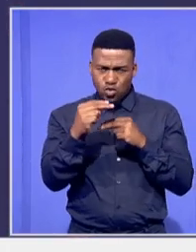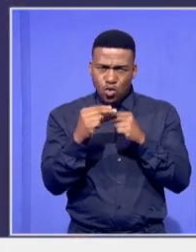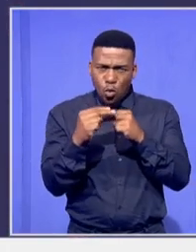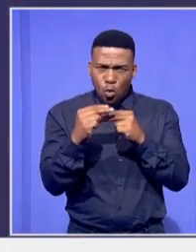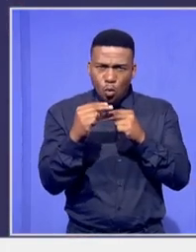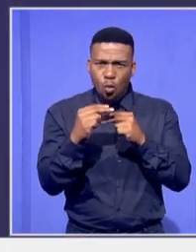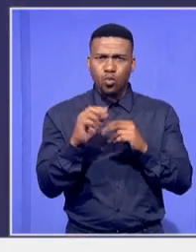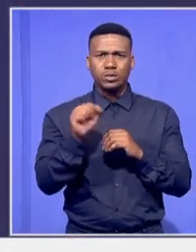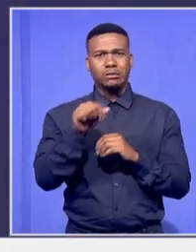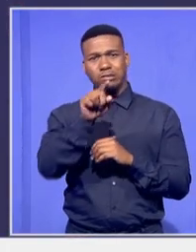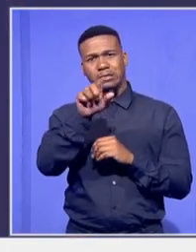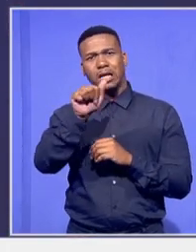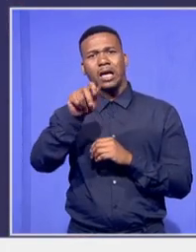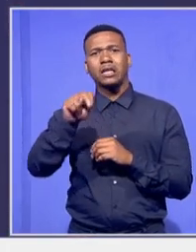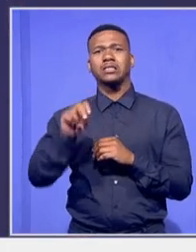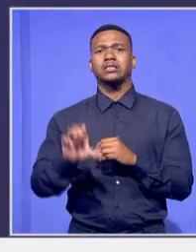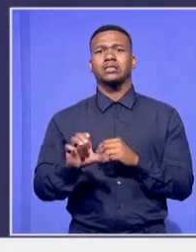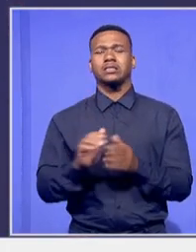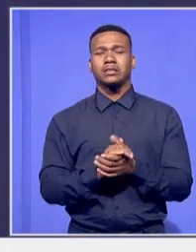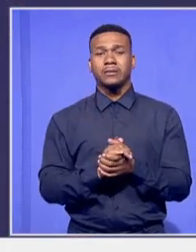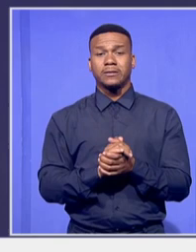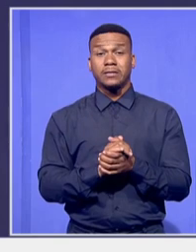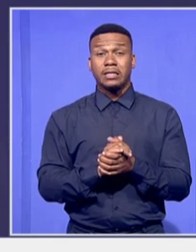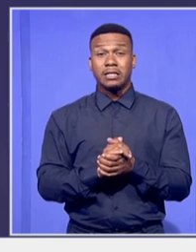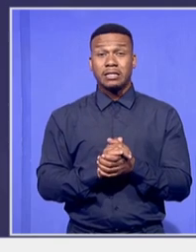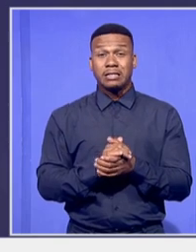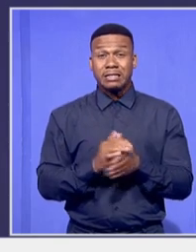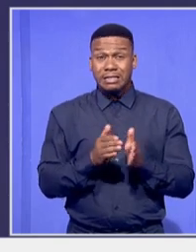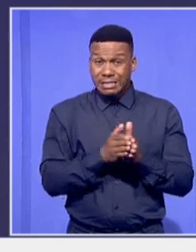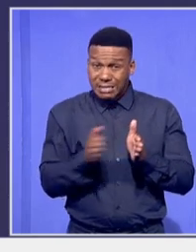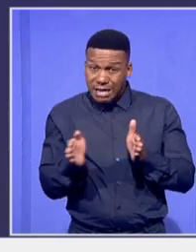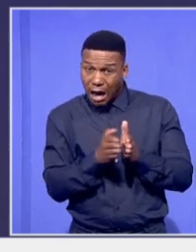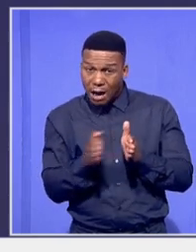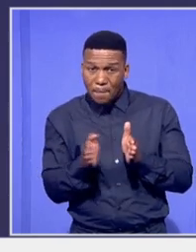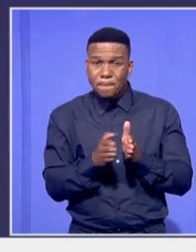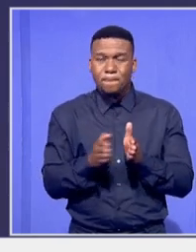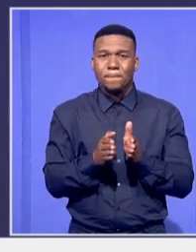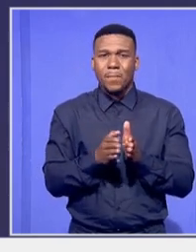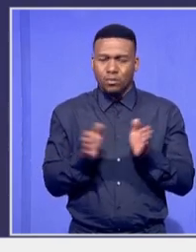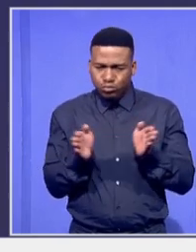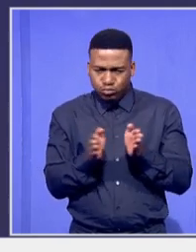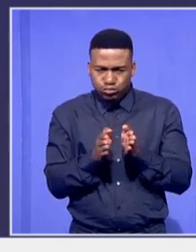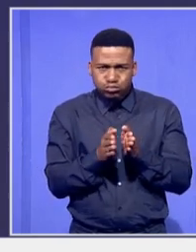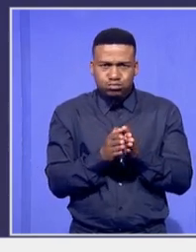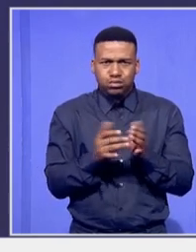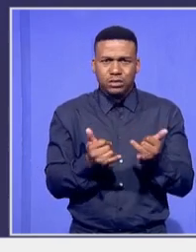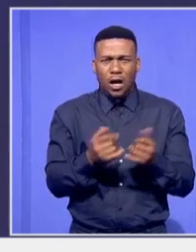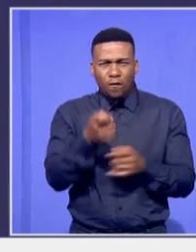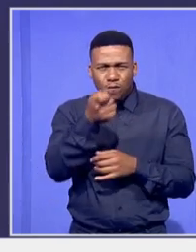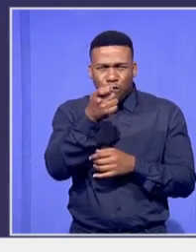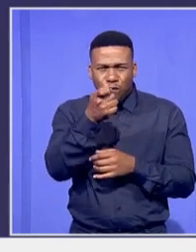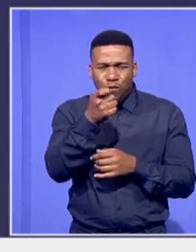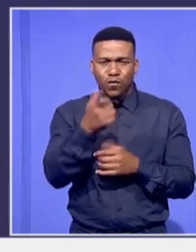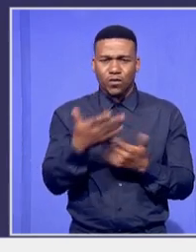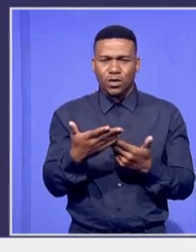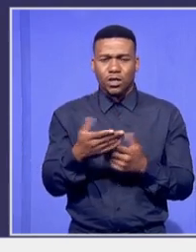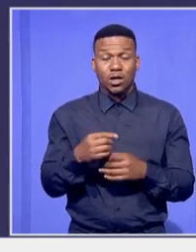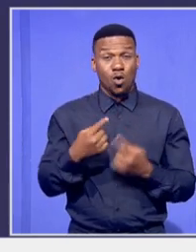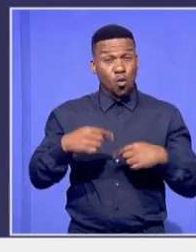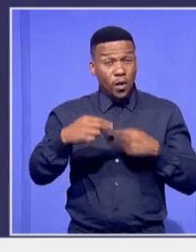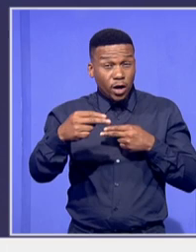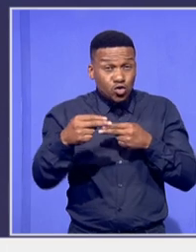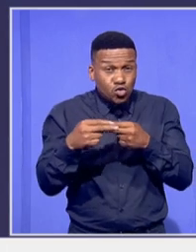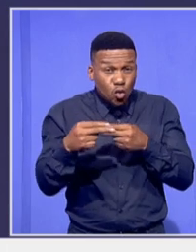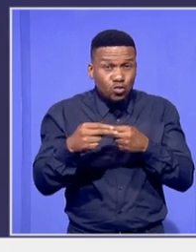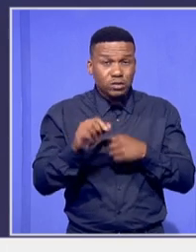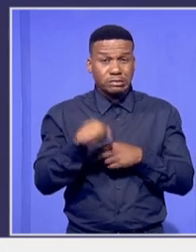ANC. The gap gets down to the single digits. We are within striking distance, and this is